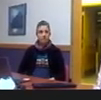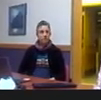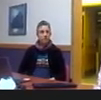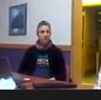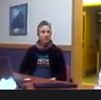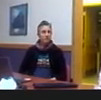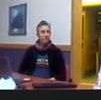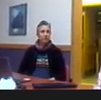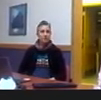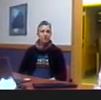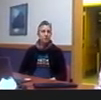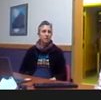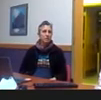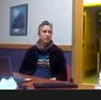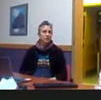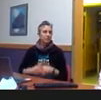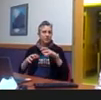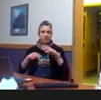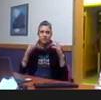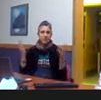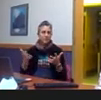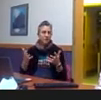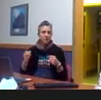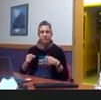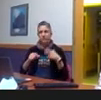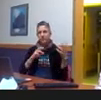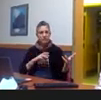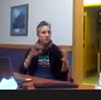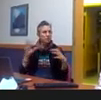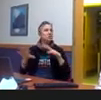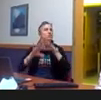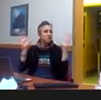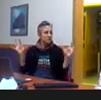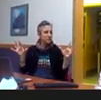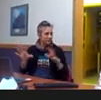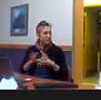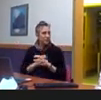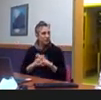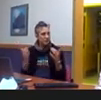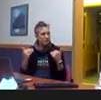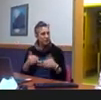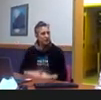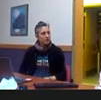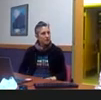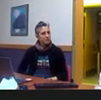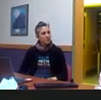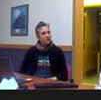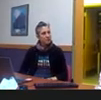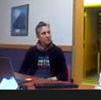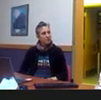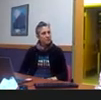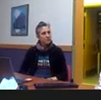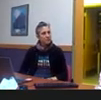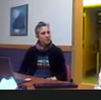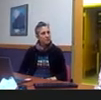very concerned, if an abuser were a part of their insurance makeup, or if a parent or something that needed them to not